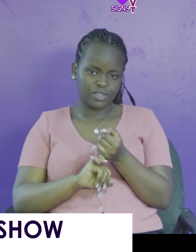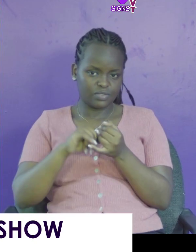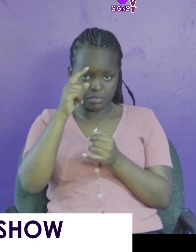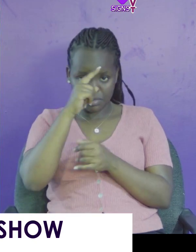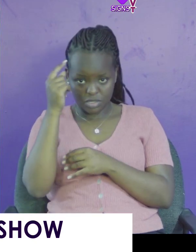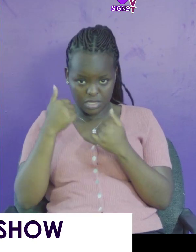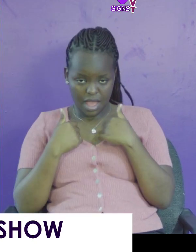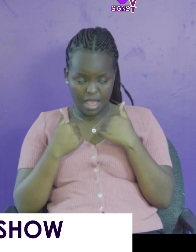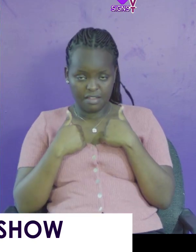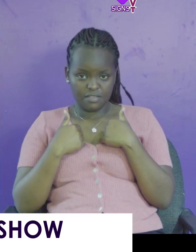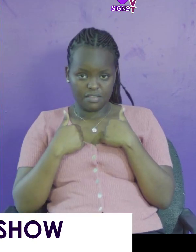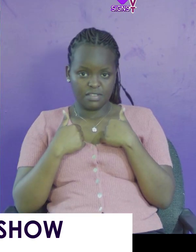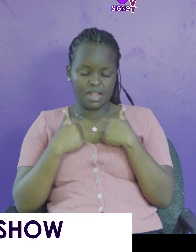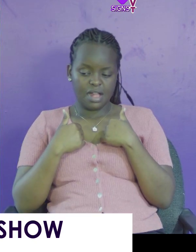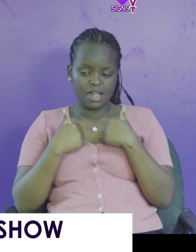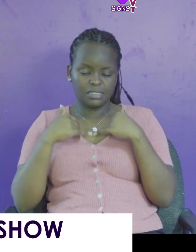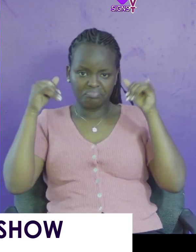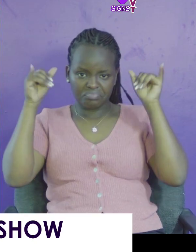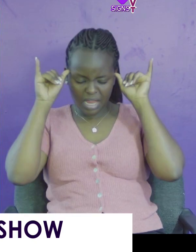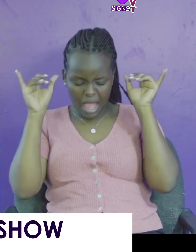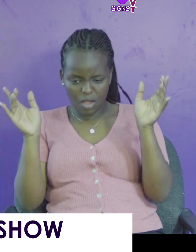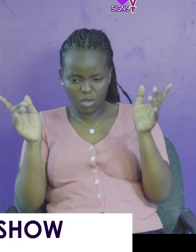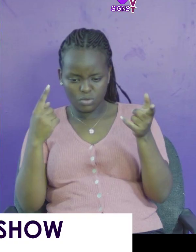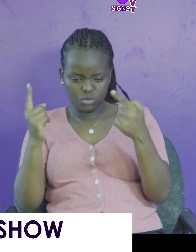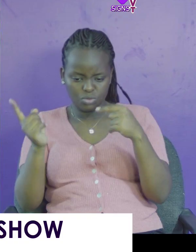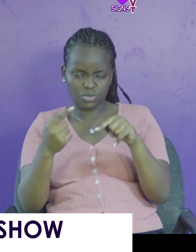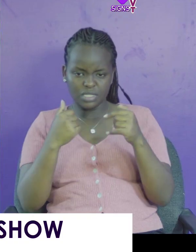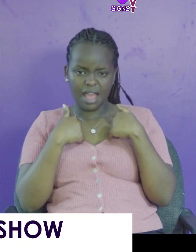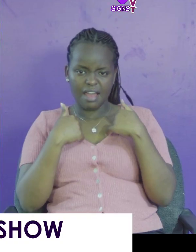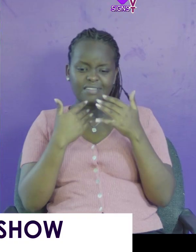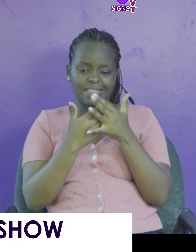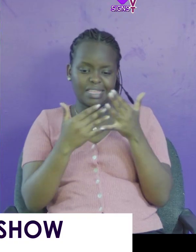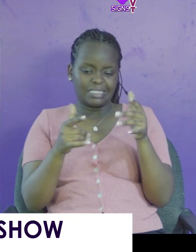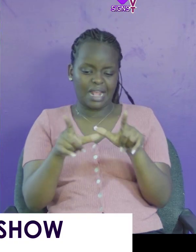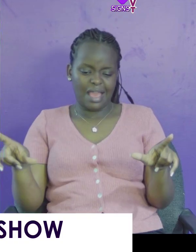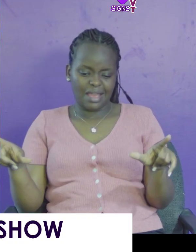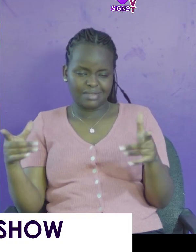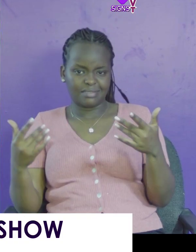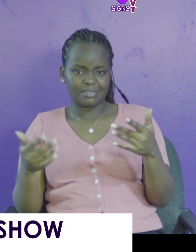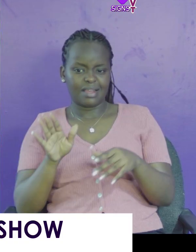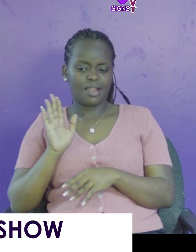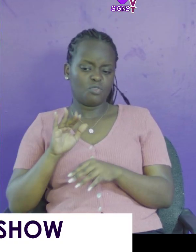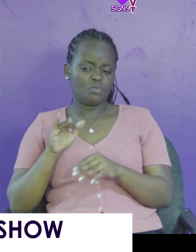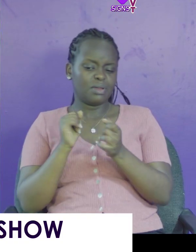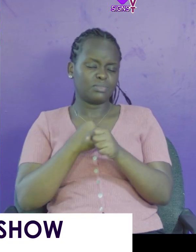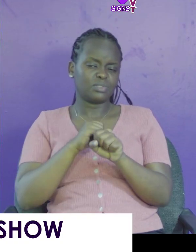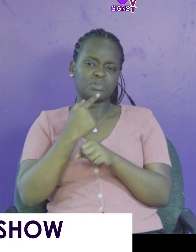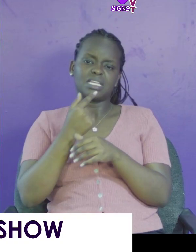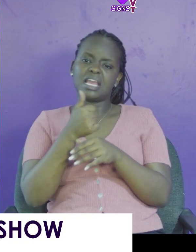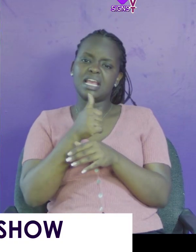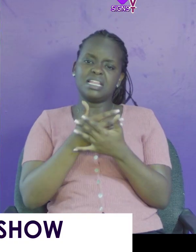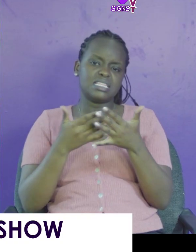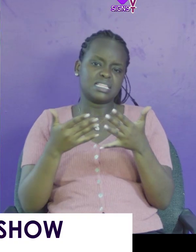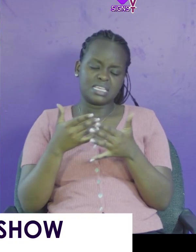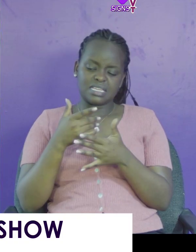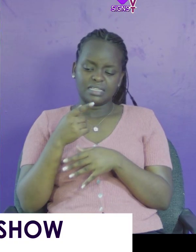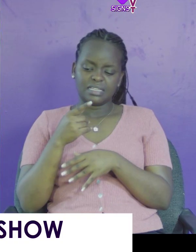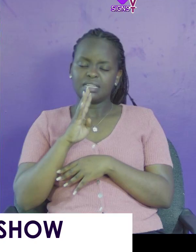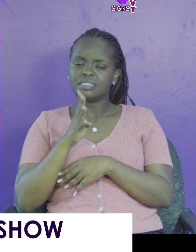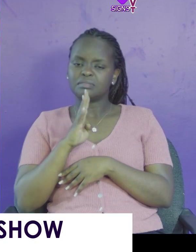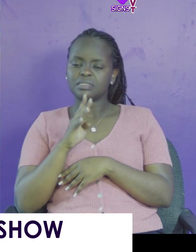had livestock, because he had resources. Land. A land. Yeah. And woman could not say anything. He was the one to speak.